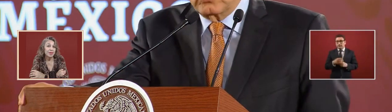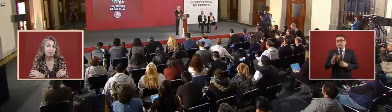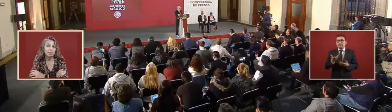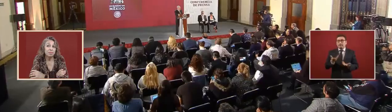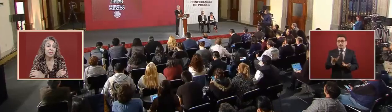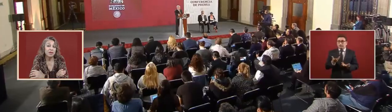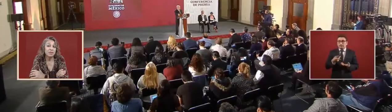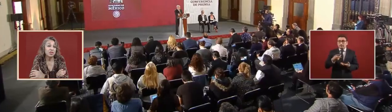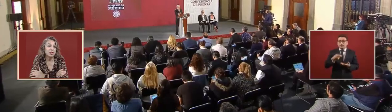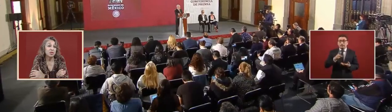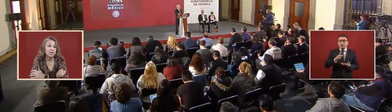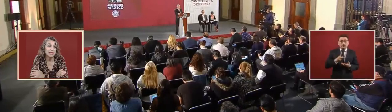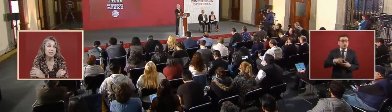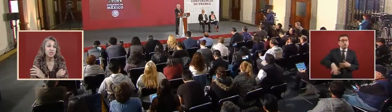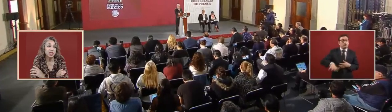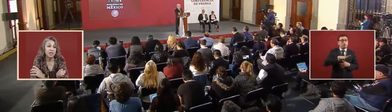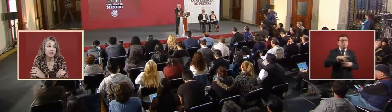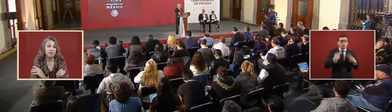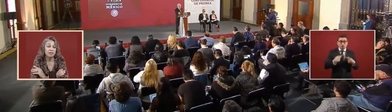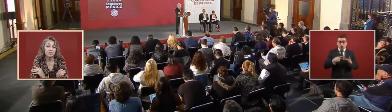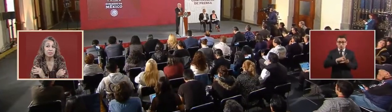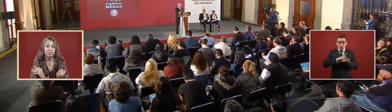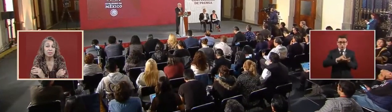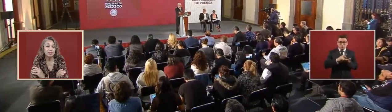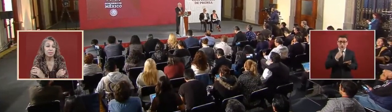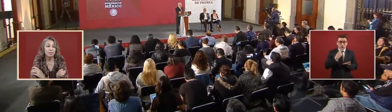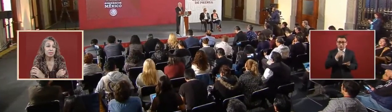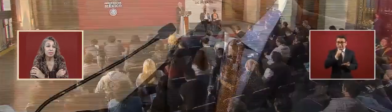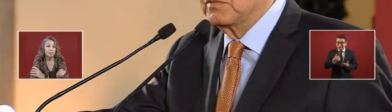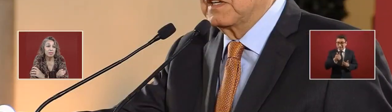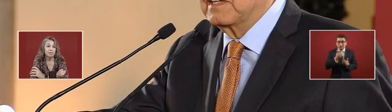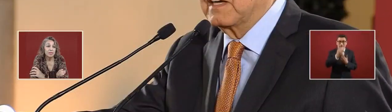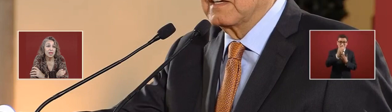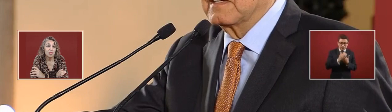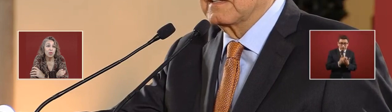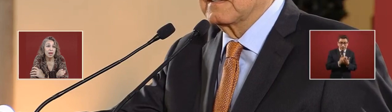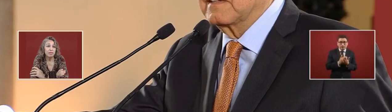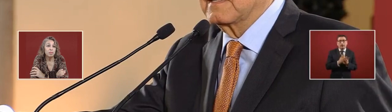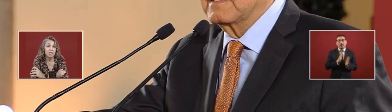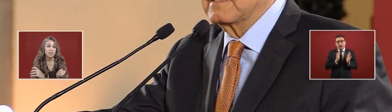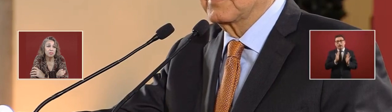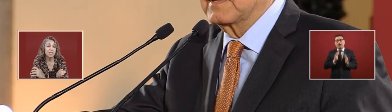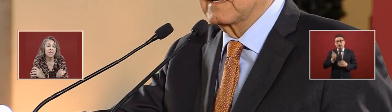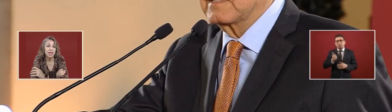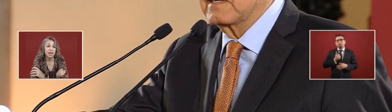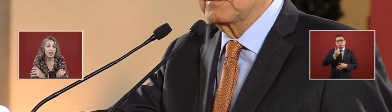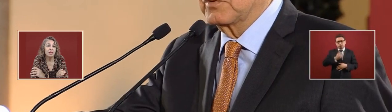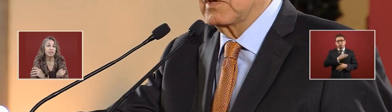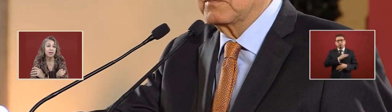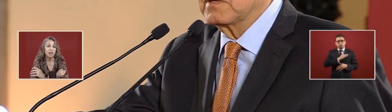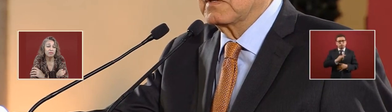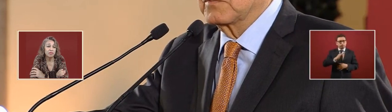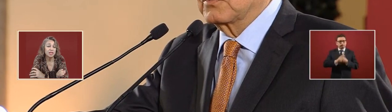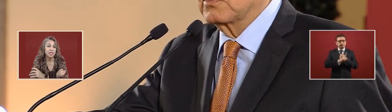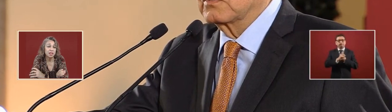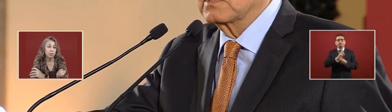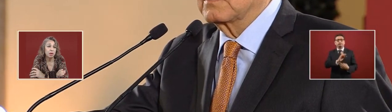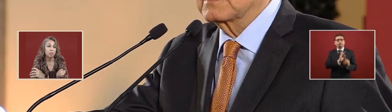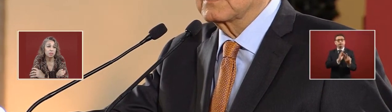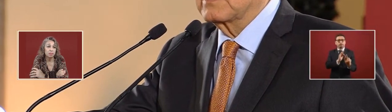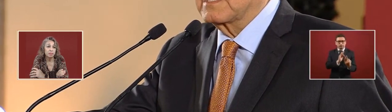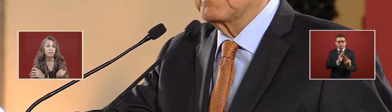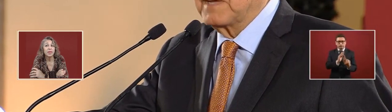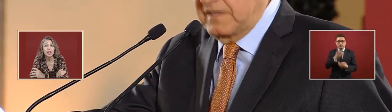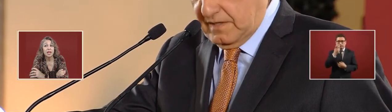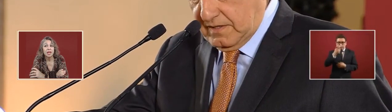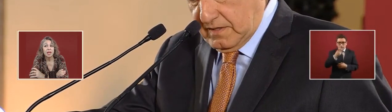hay consumo, but if there's no consumption, tenemos posibilidad we have a possibility de enfrentar el of problema. Confronting the problem.